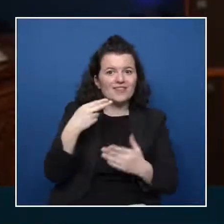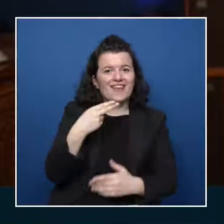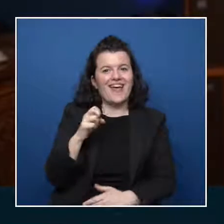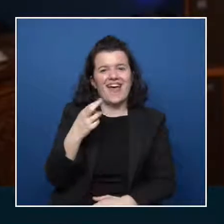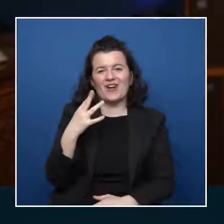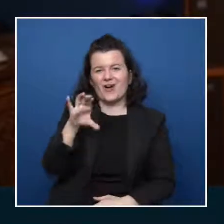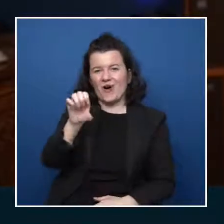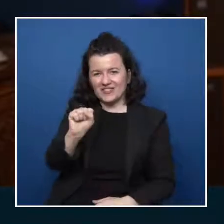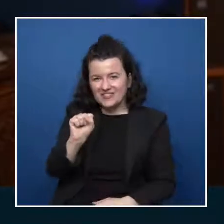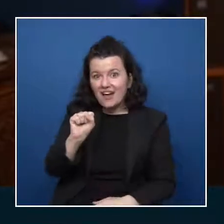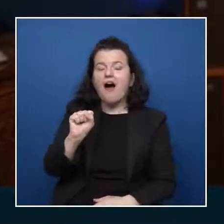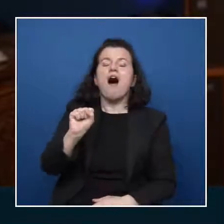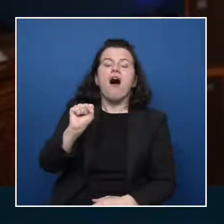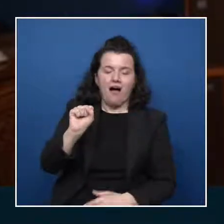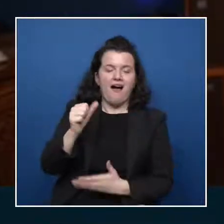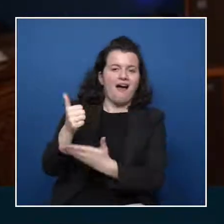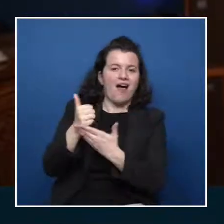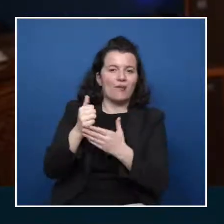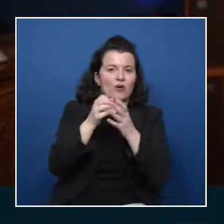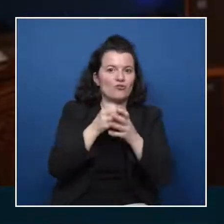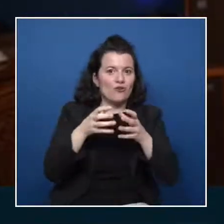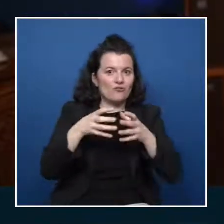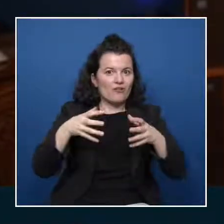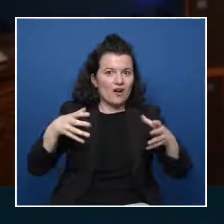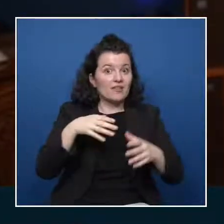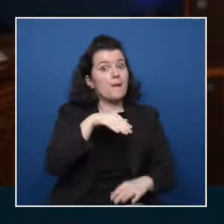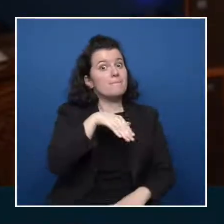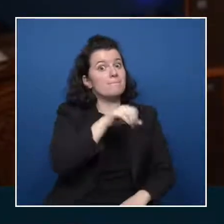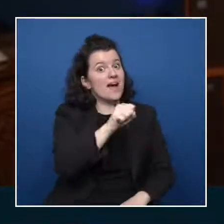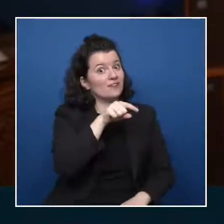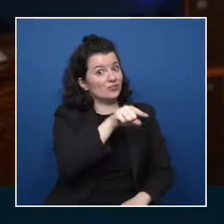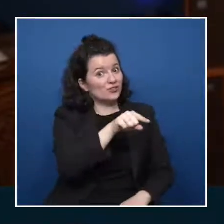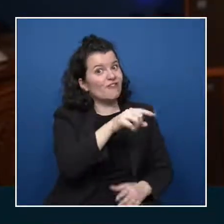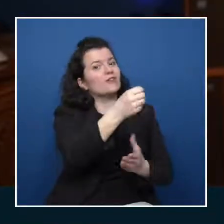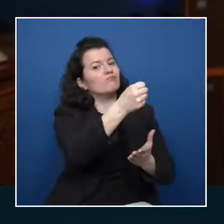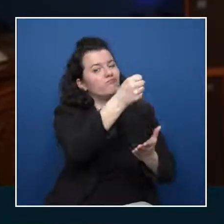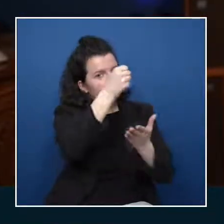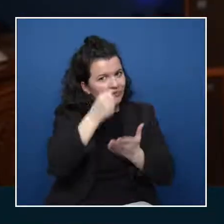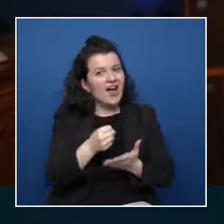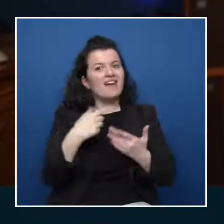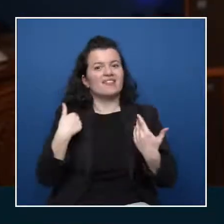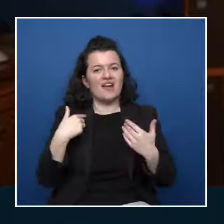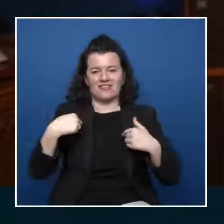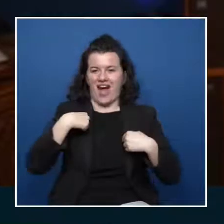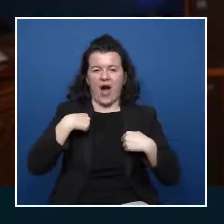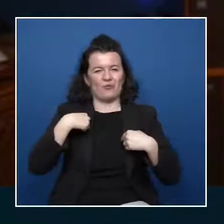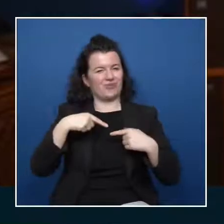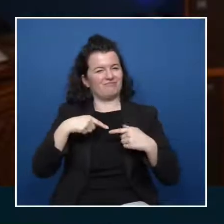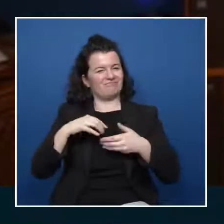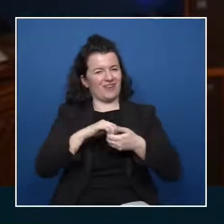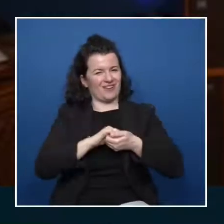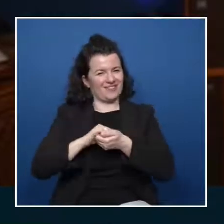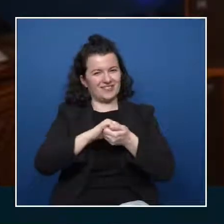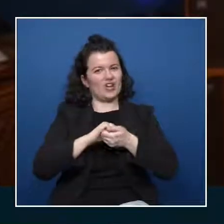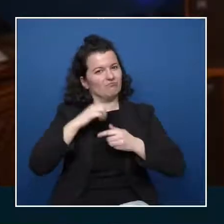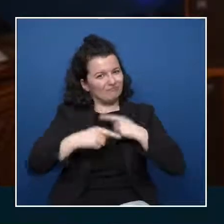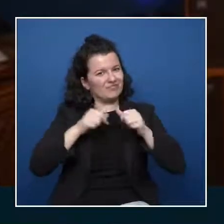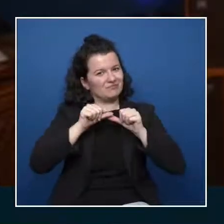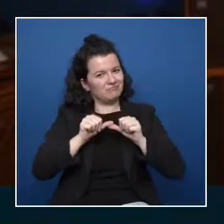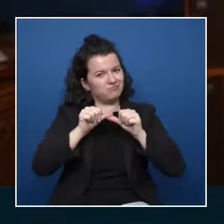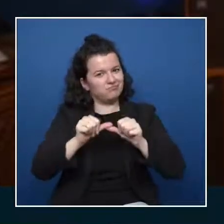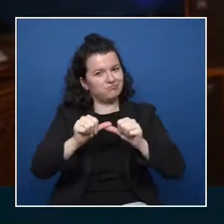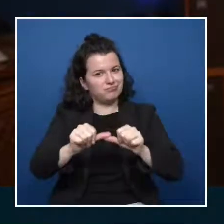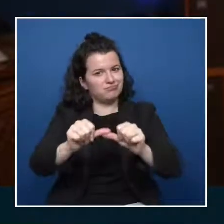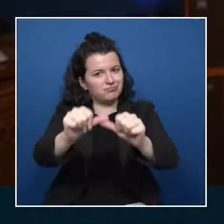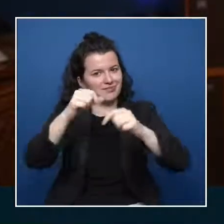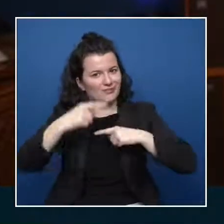and Microsoft, we made our non-profit organization sustainable. Keeping our sponsors on board gave us the opportunity to